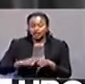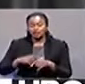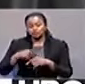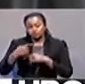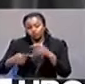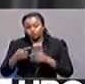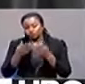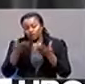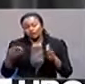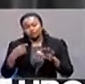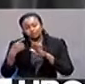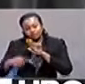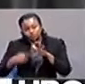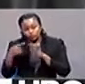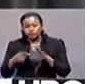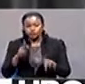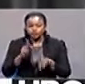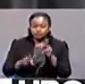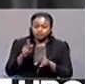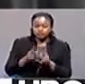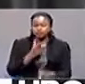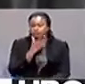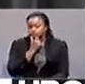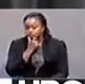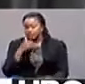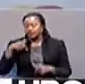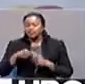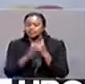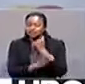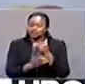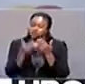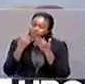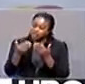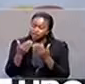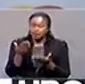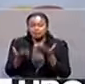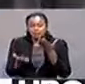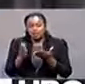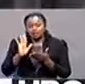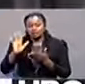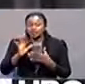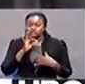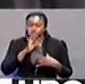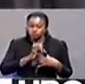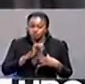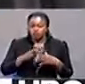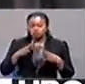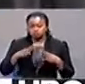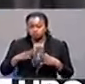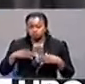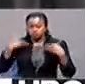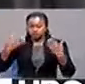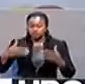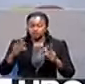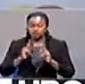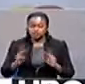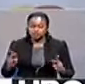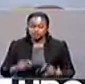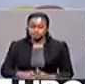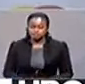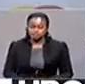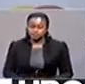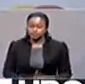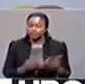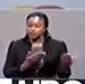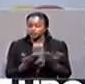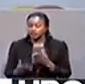of uncertainty in our country. I thank you. May your soul rest in eternal peace, Doctor. Thank you. Now, over the centenary, then